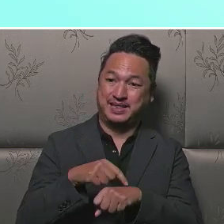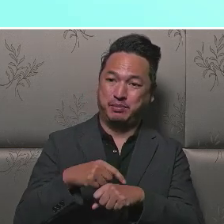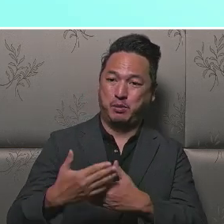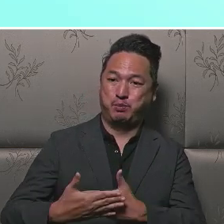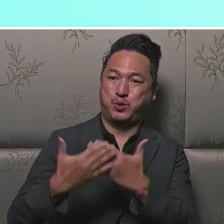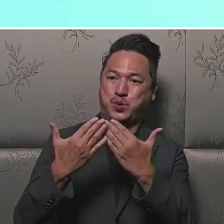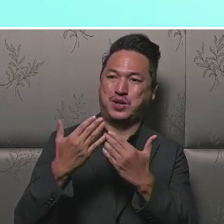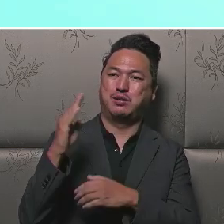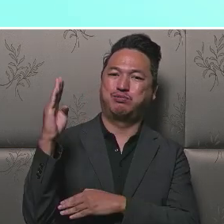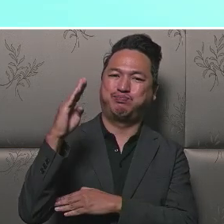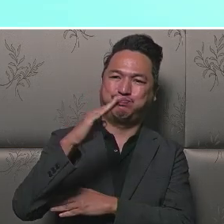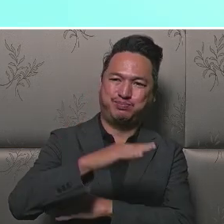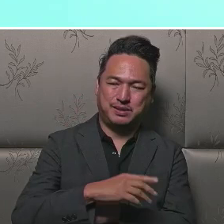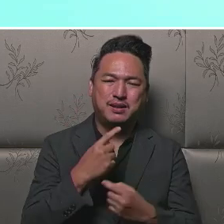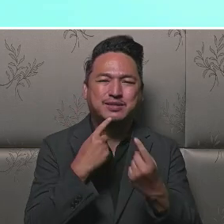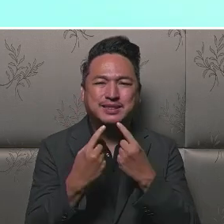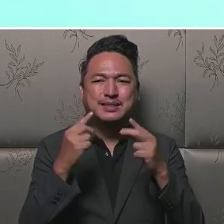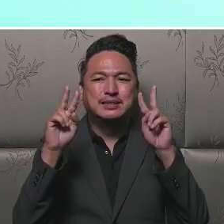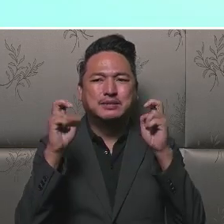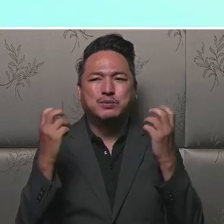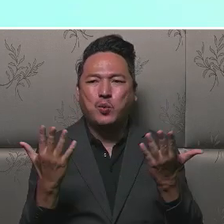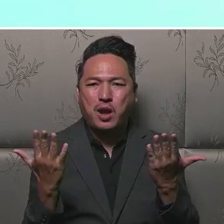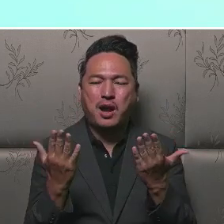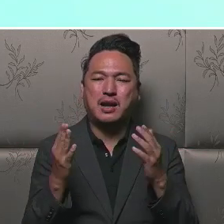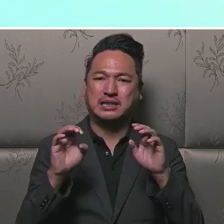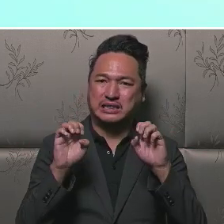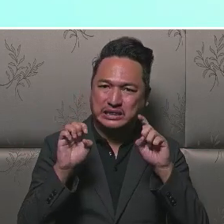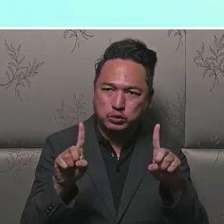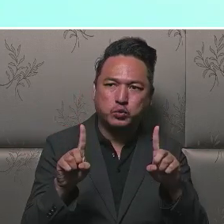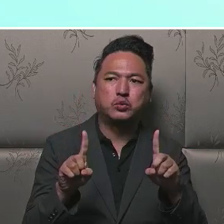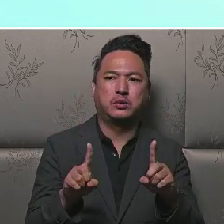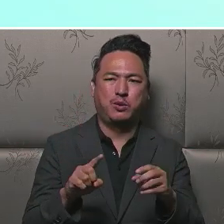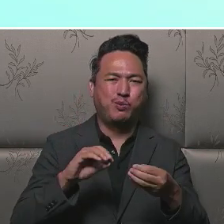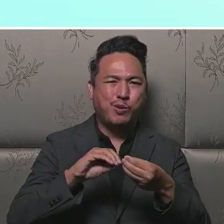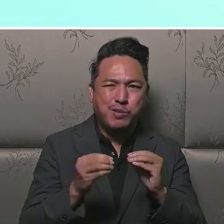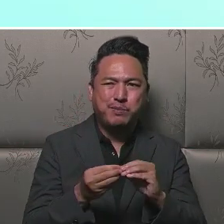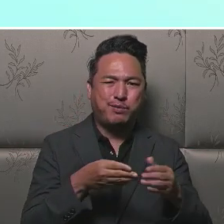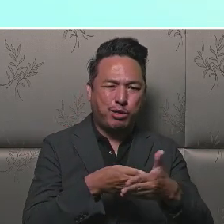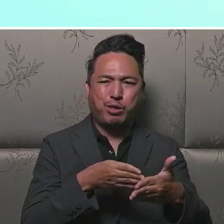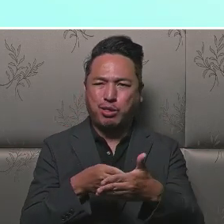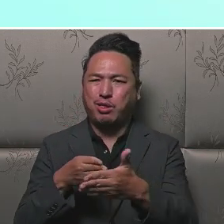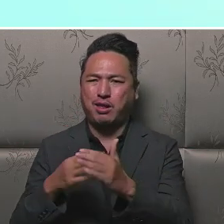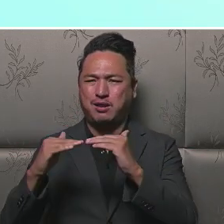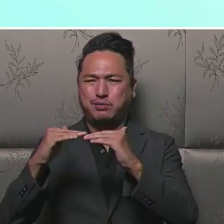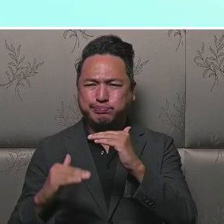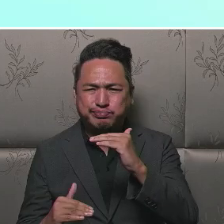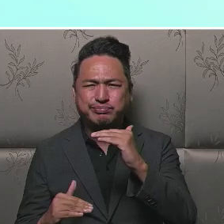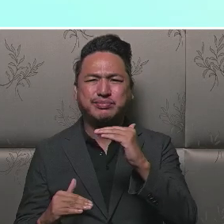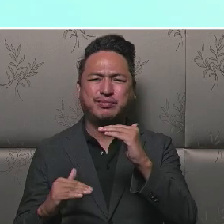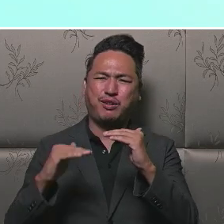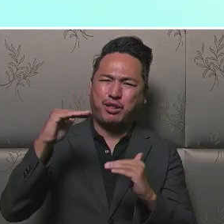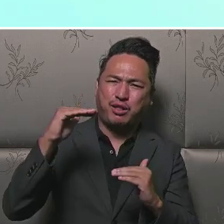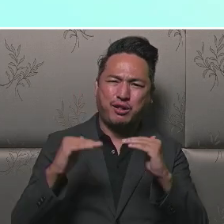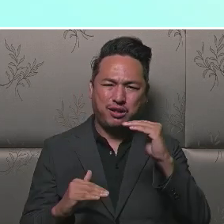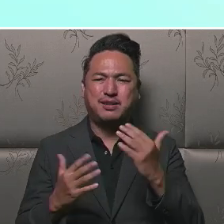and identifying various gaps. We have seen that there's escalating volatility, there are conflicts,